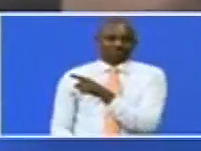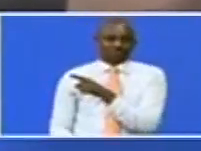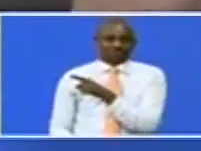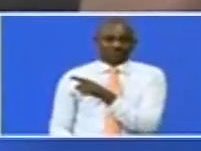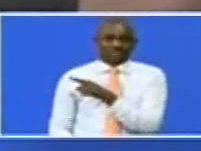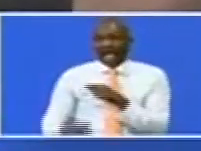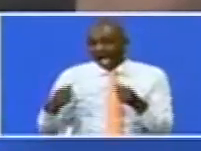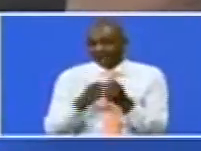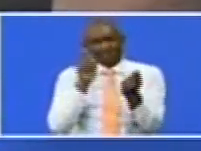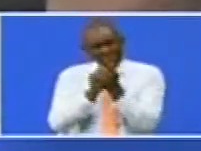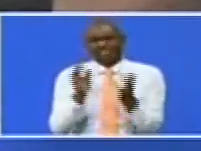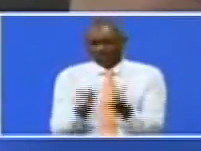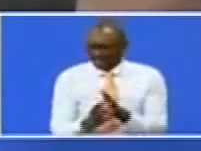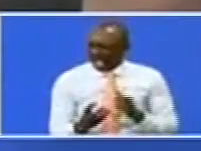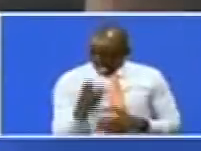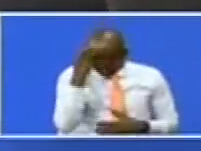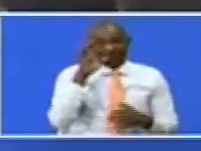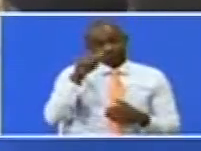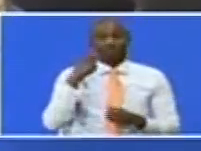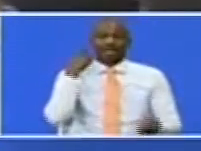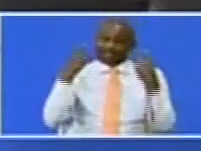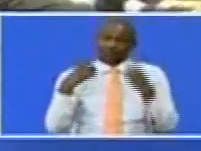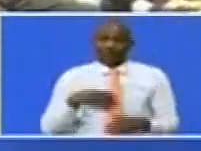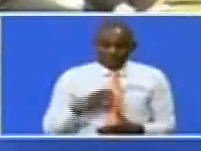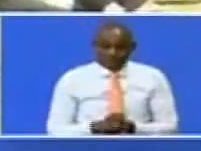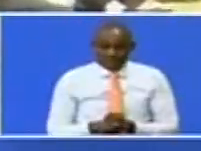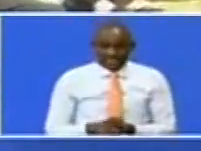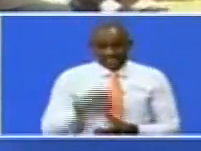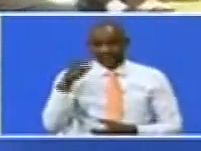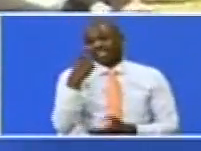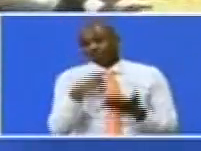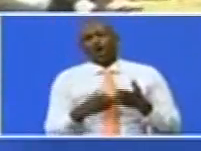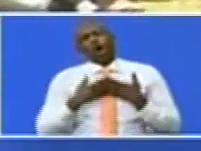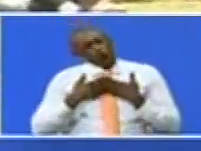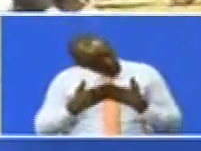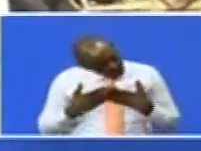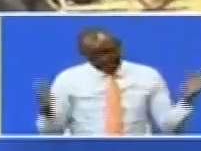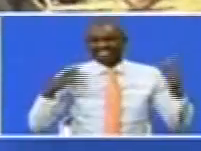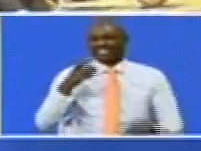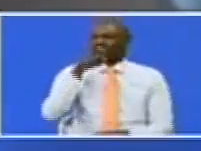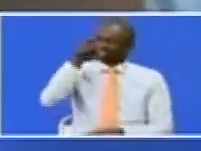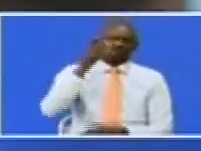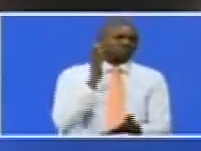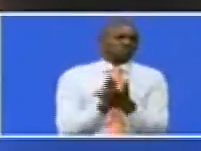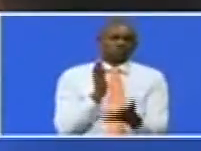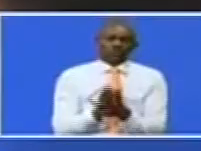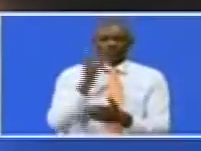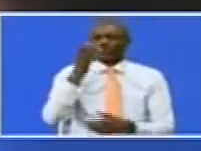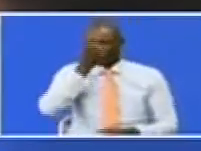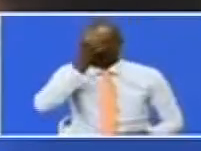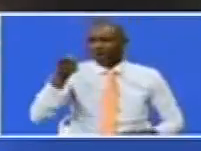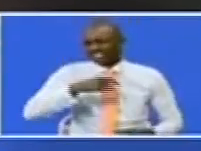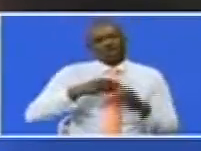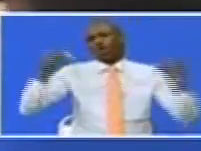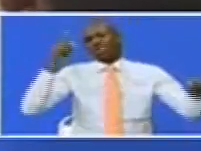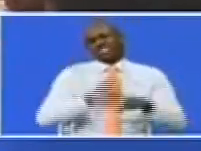he was met with hostility from Kericho residents who openly castigated him for sidelining the South Rift region